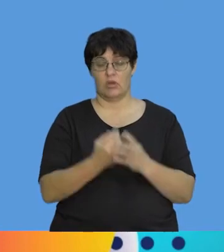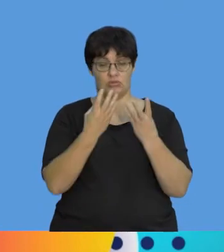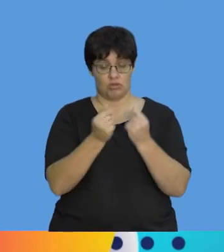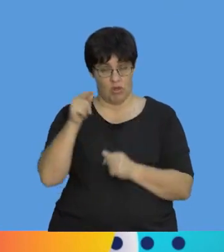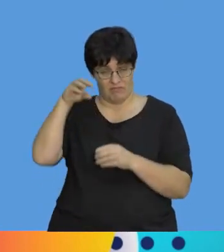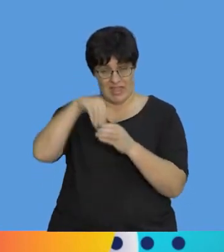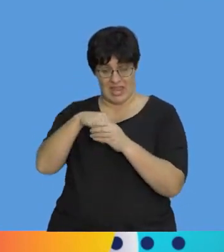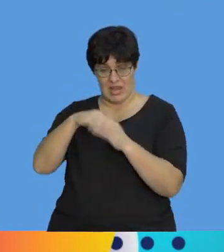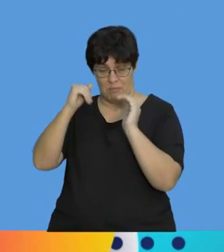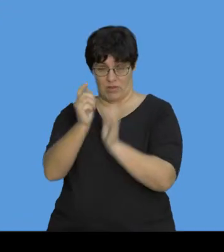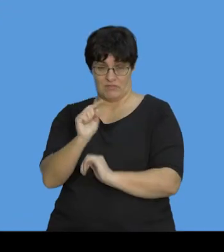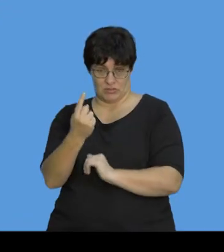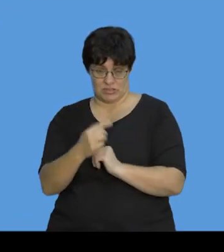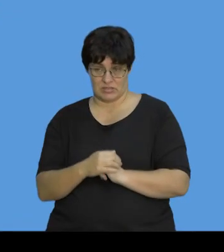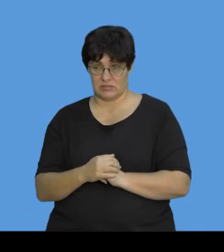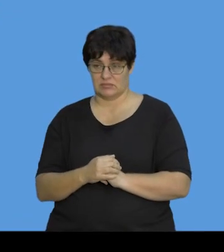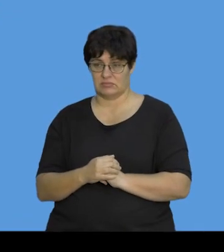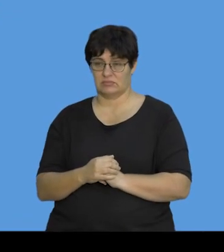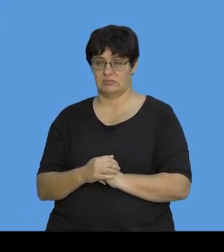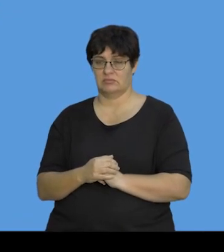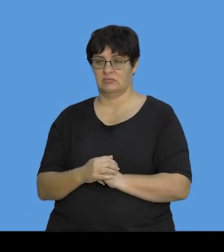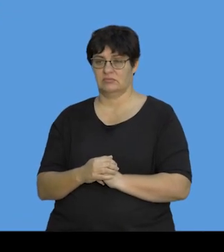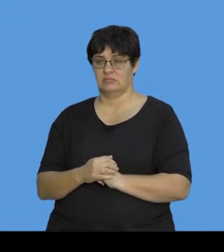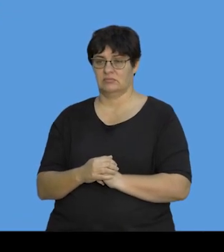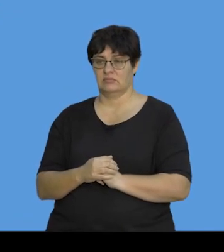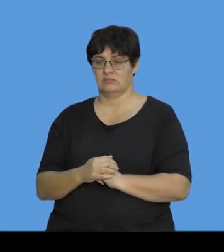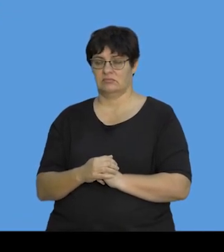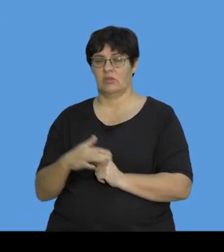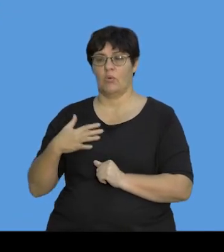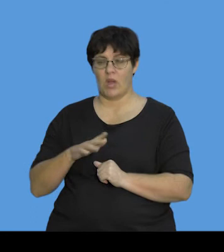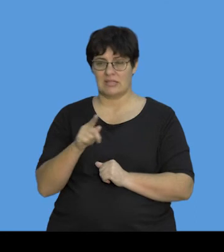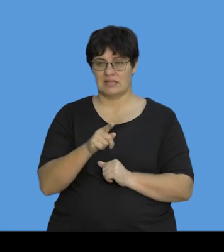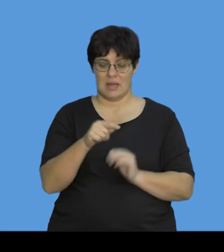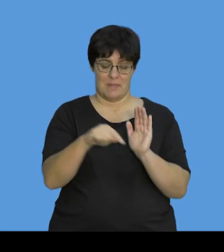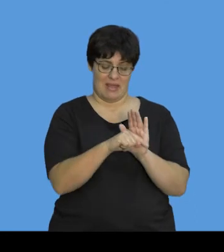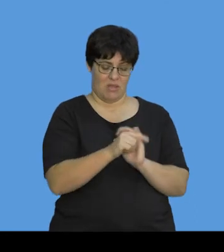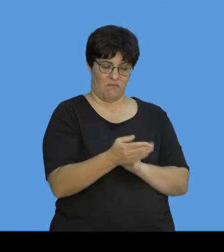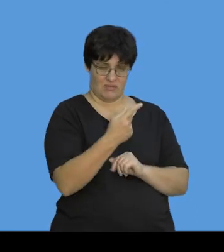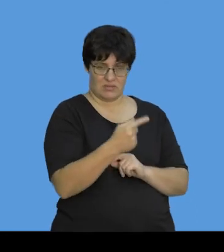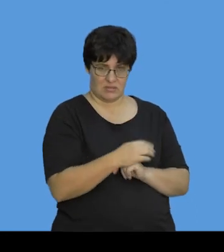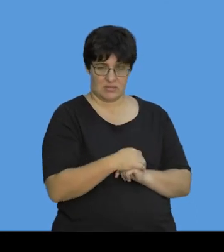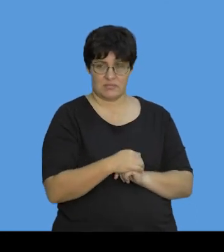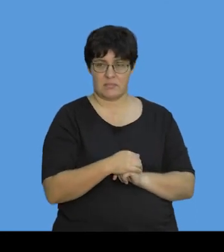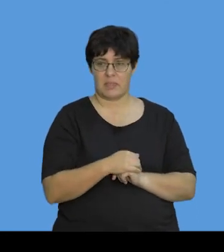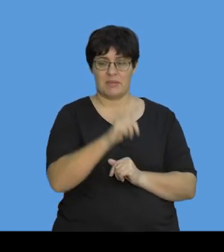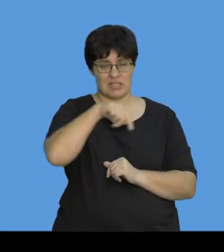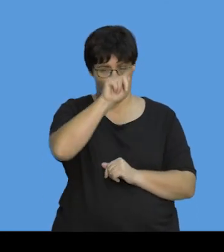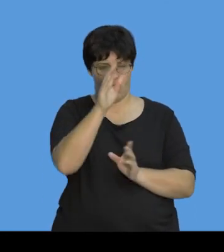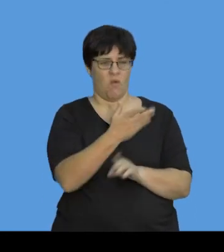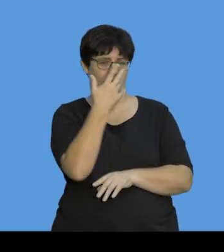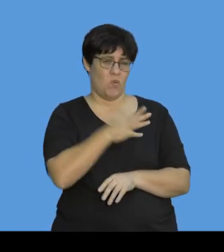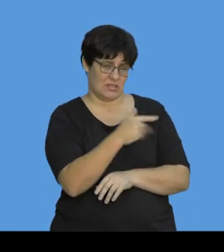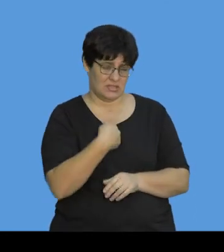in the bracket first, because I want to get rid of that square root, not the bracket, the square root. So I've